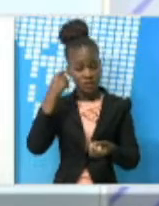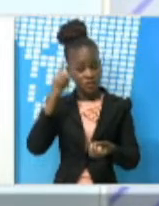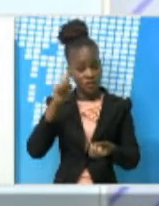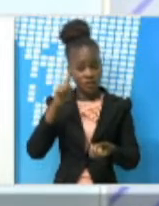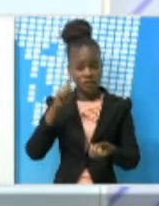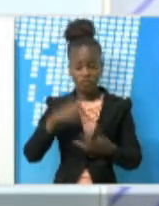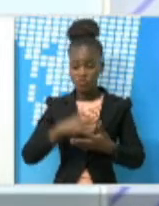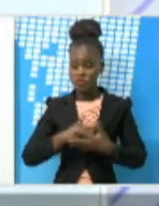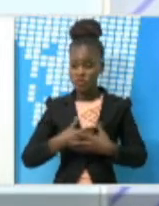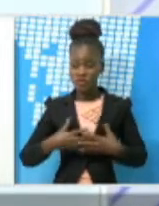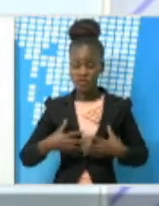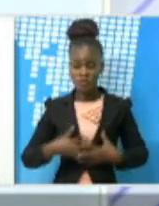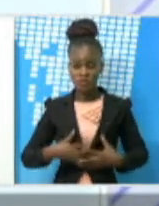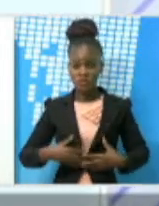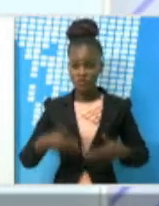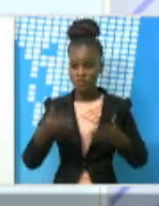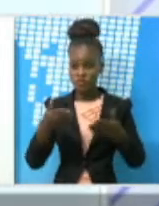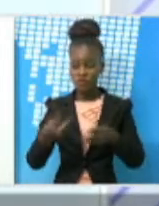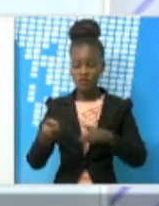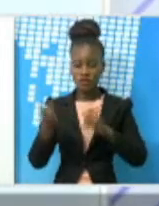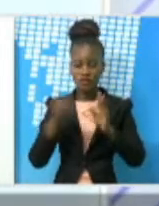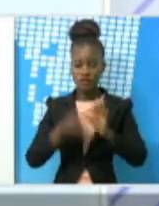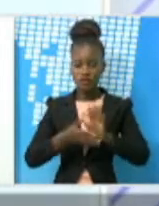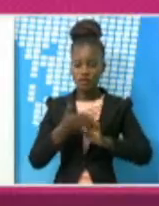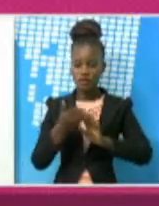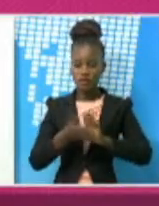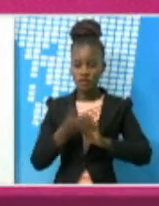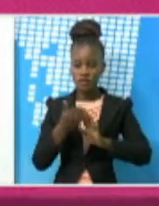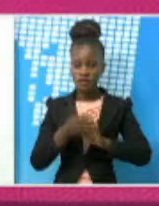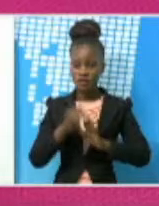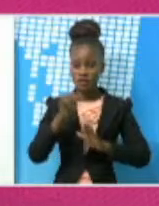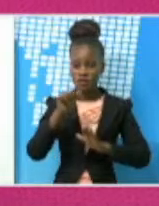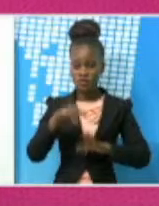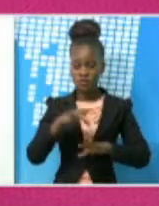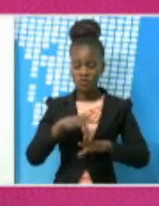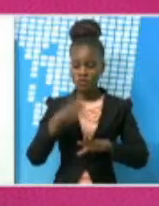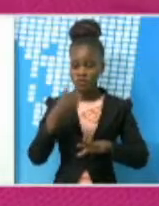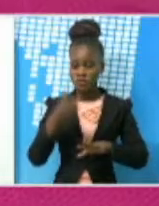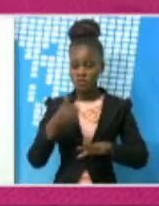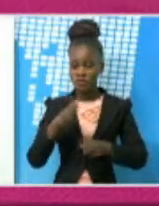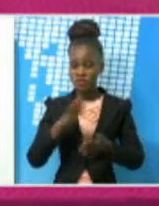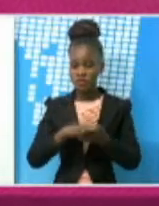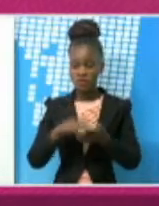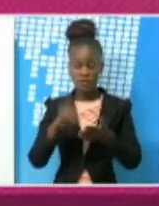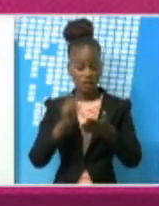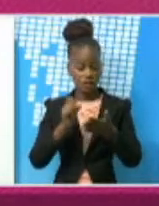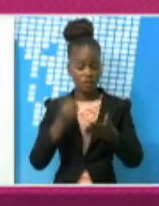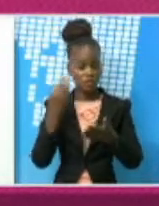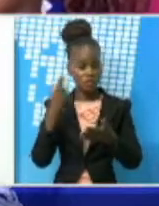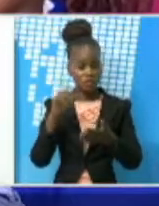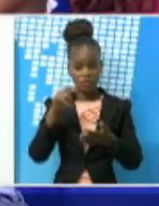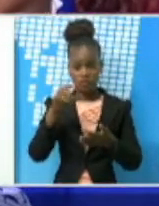Specifically, it will be there for recruitment. The board registered a total of